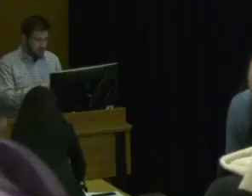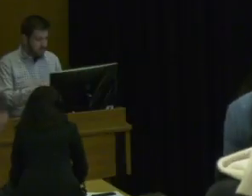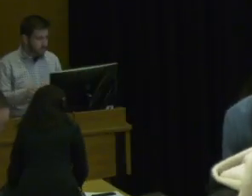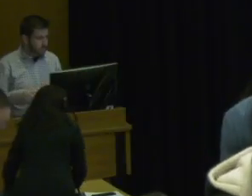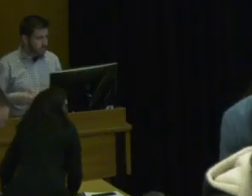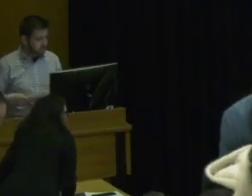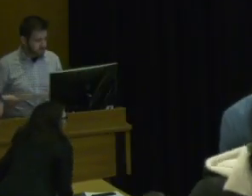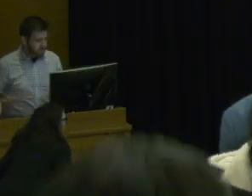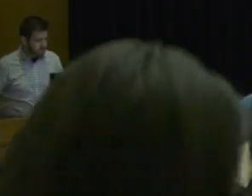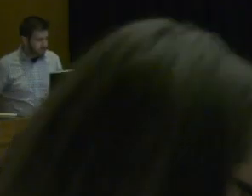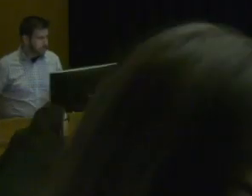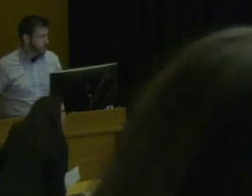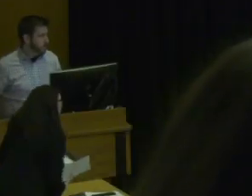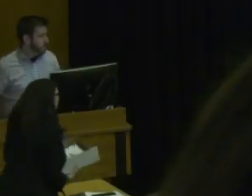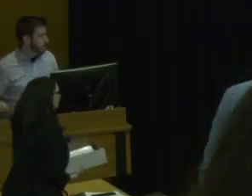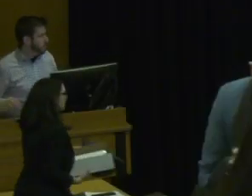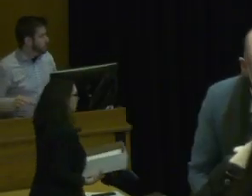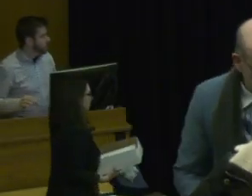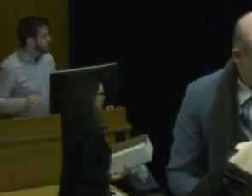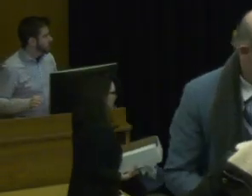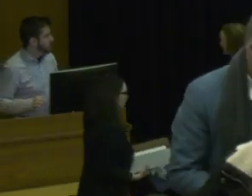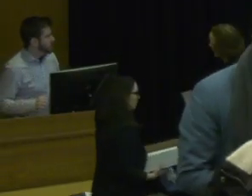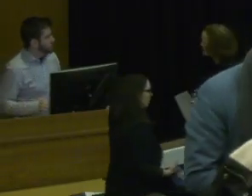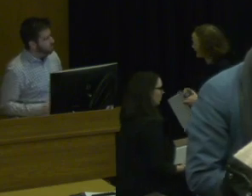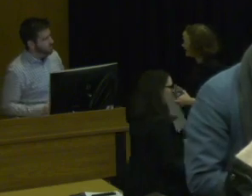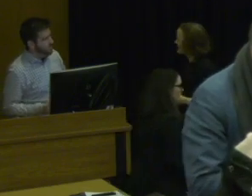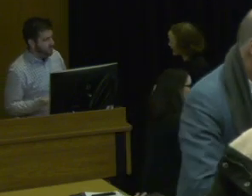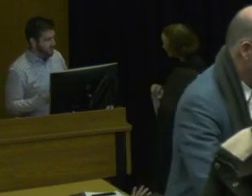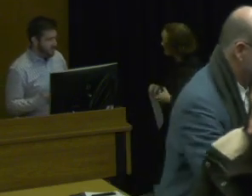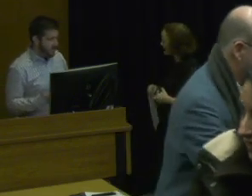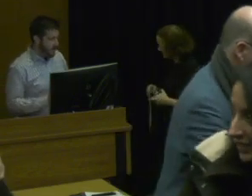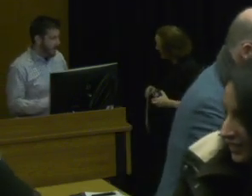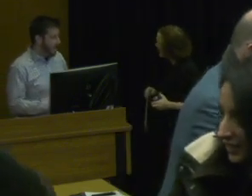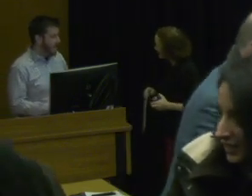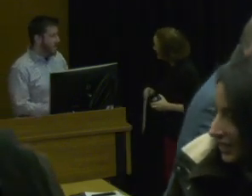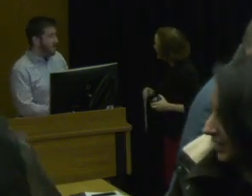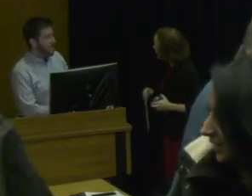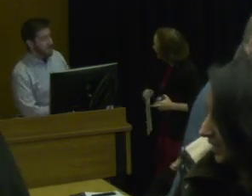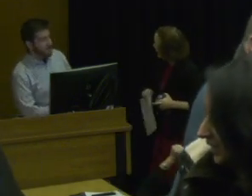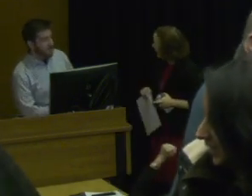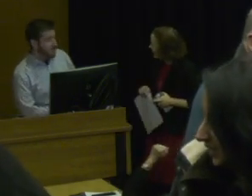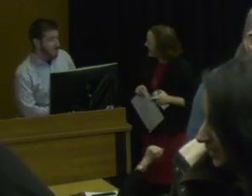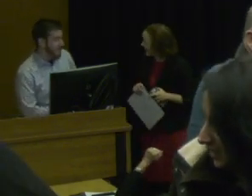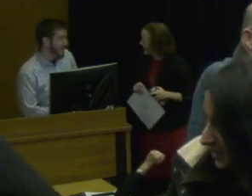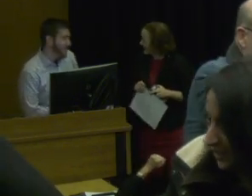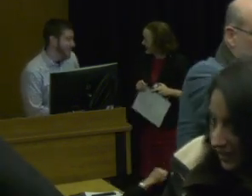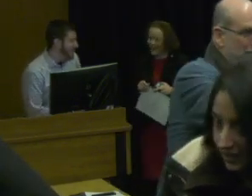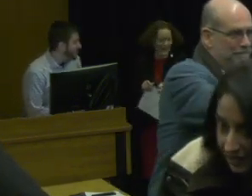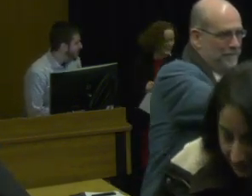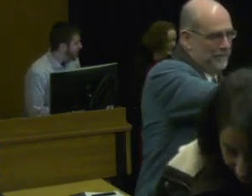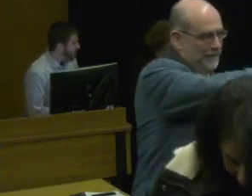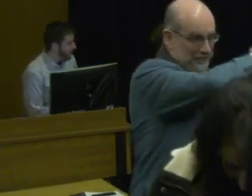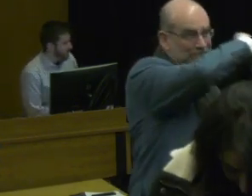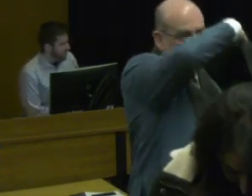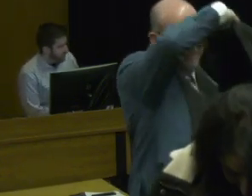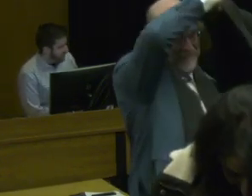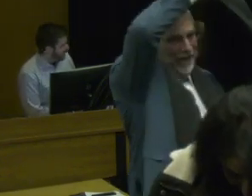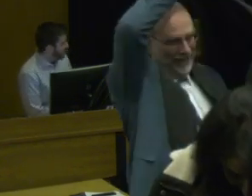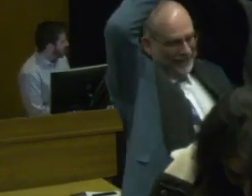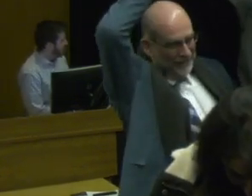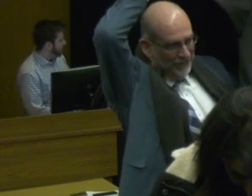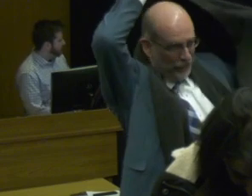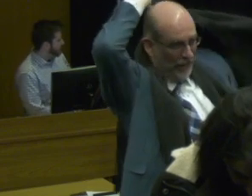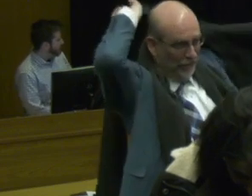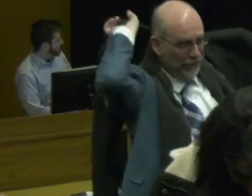Yeah, thank you. So the ISC, are we okay with the ISC? So what's your timeline for getting this? Yeah. Yeah. This